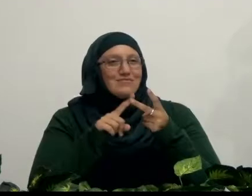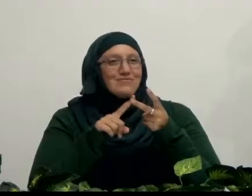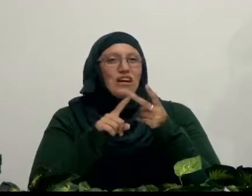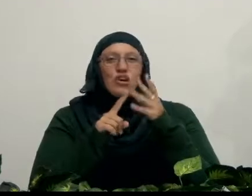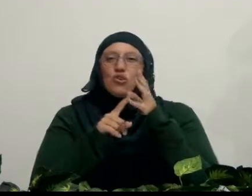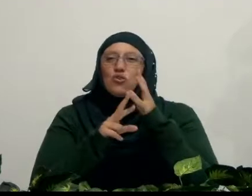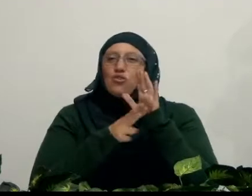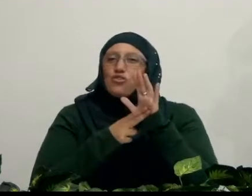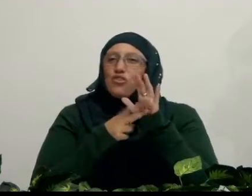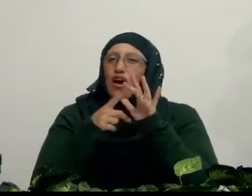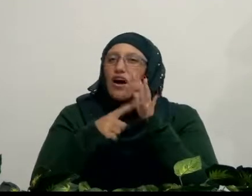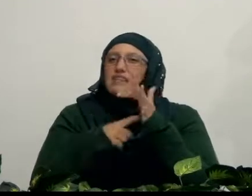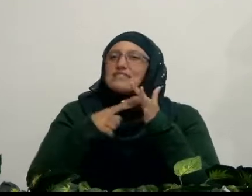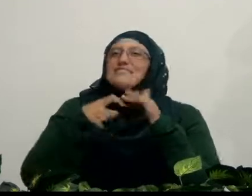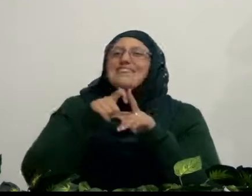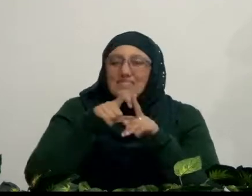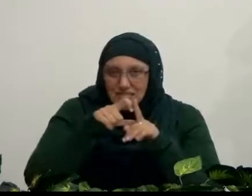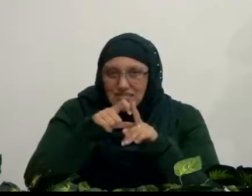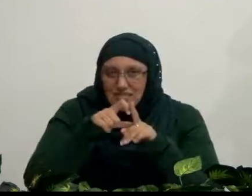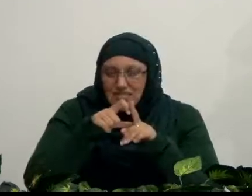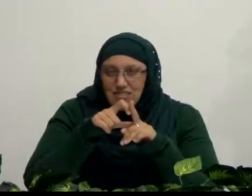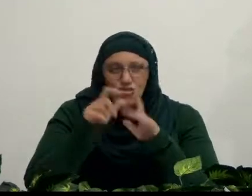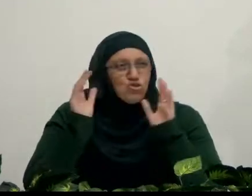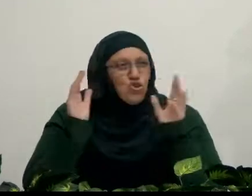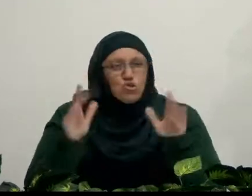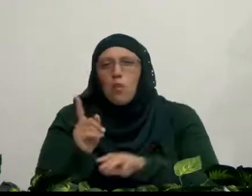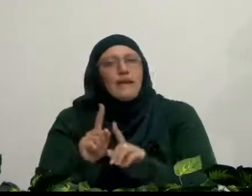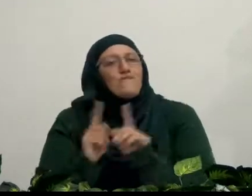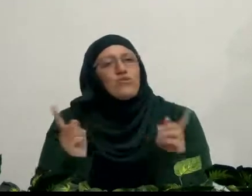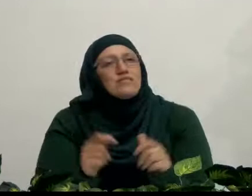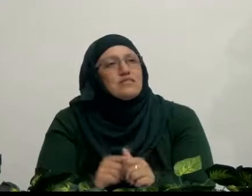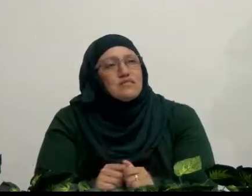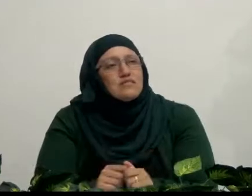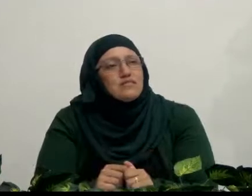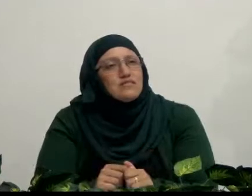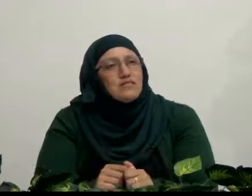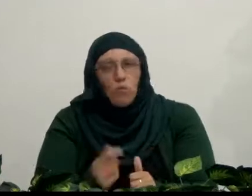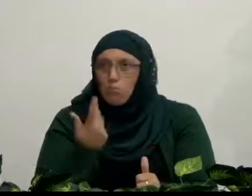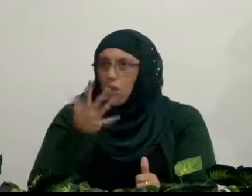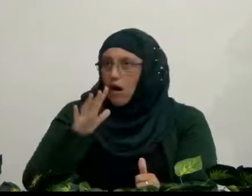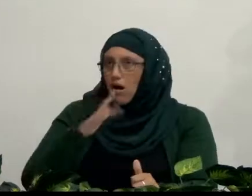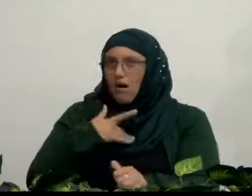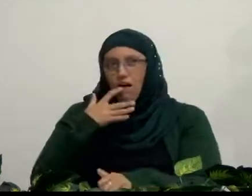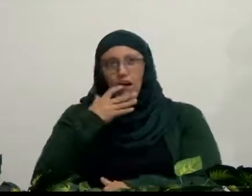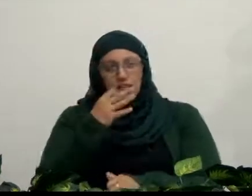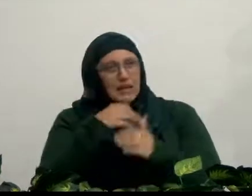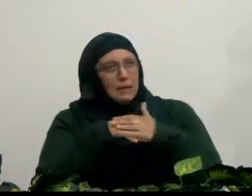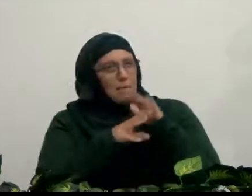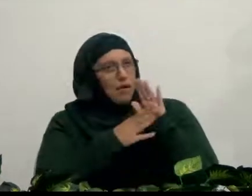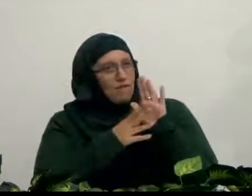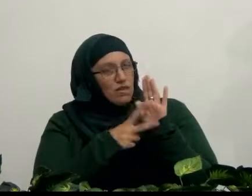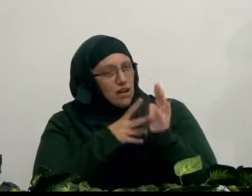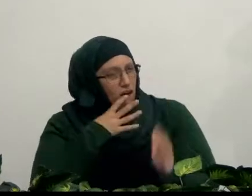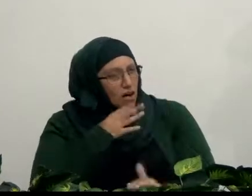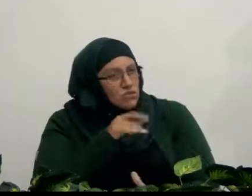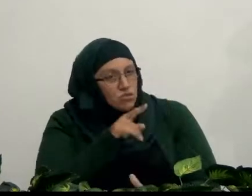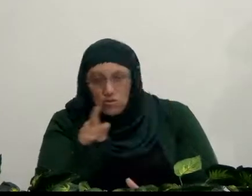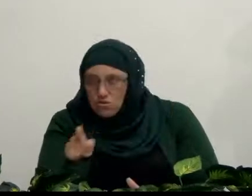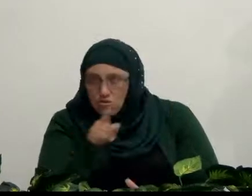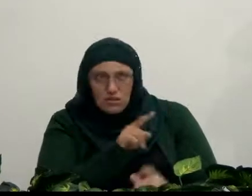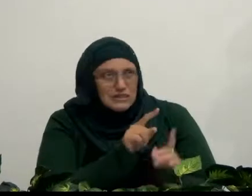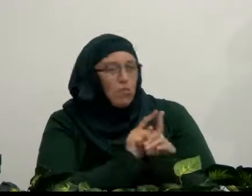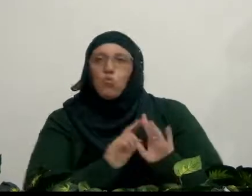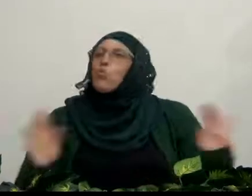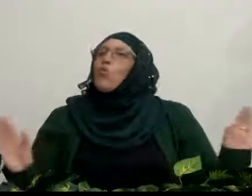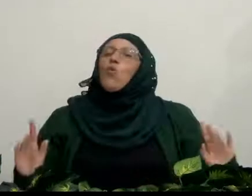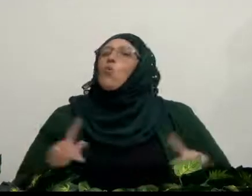the difference? Once I asked one of the priests who in Marrickville, I said, are you the same as the United Church? He says, no, we